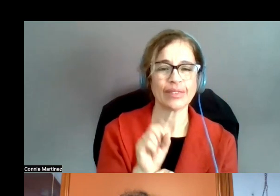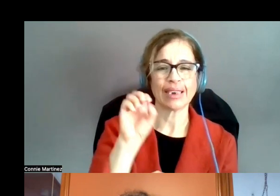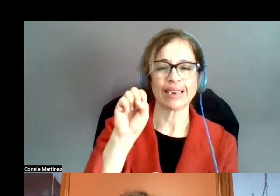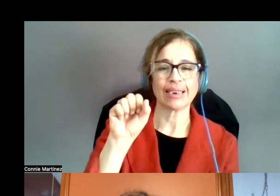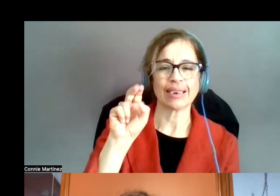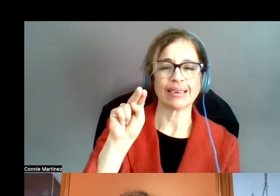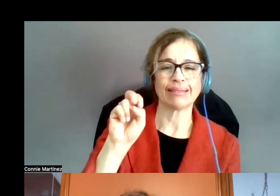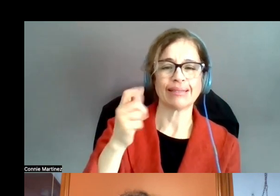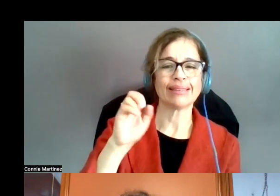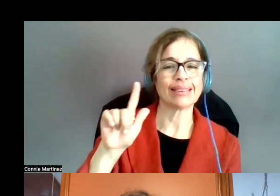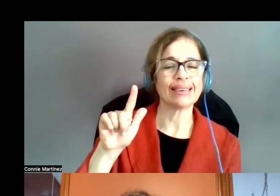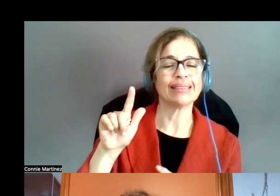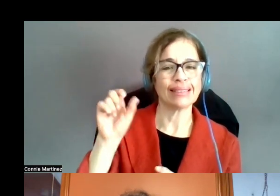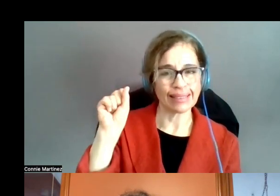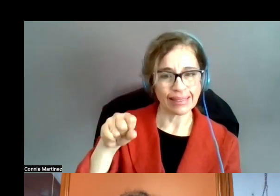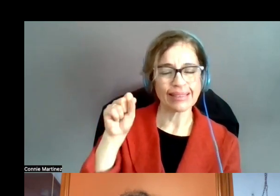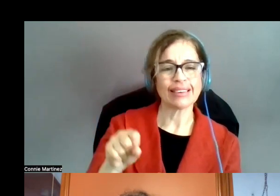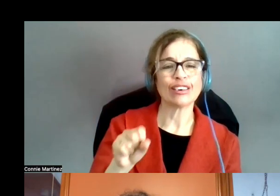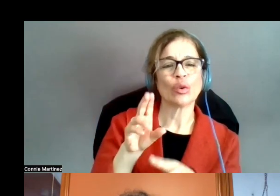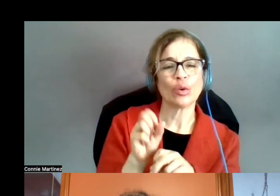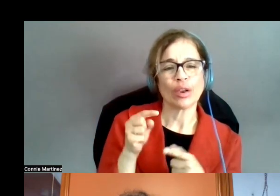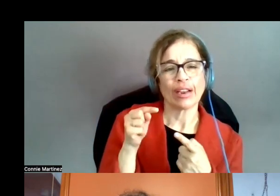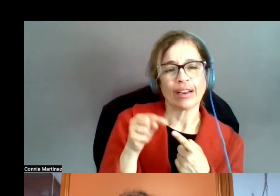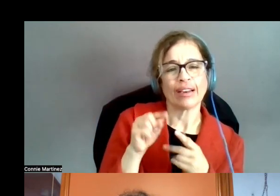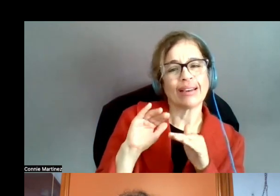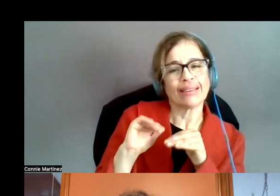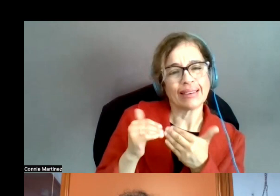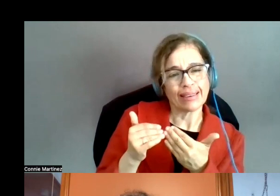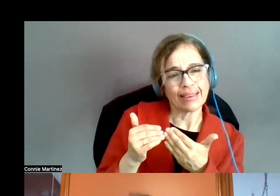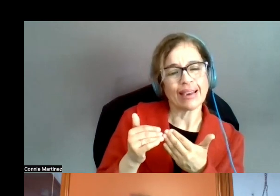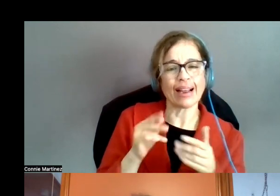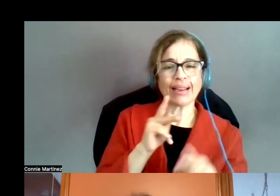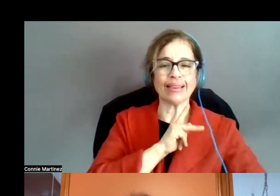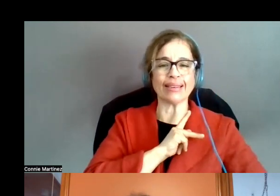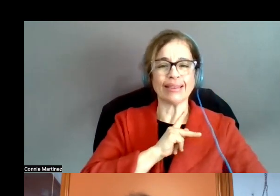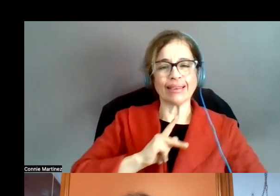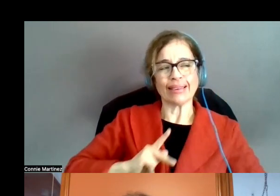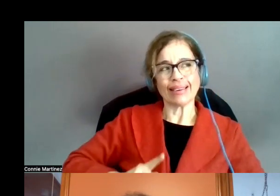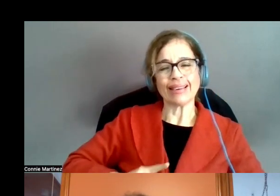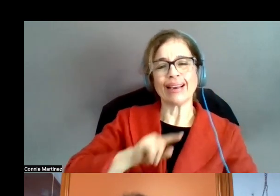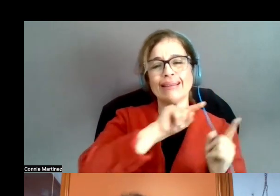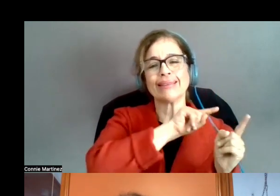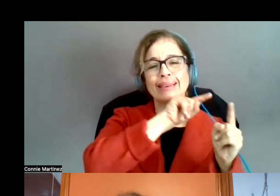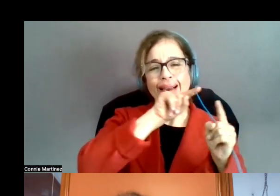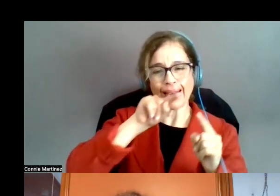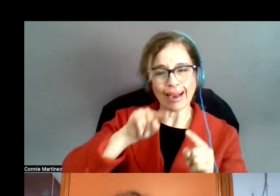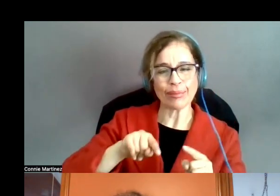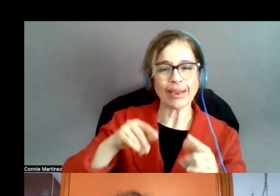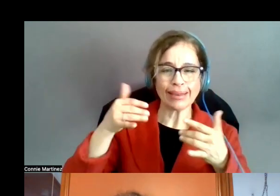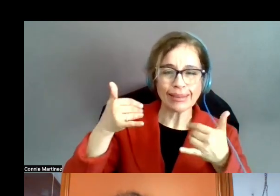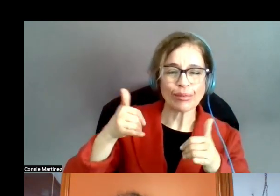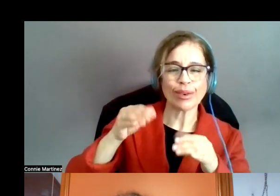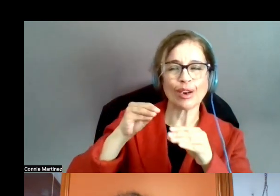and yes, this is still used. This is how we say the king is coming, and then he played the pattern.